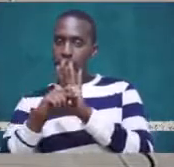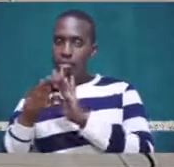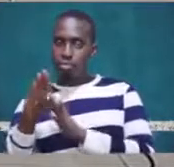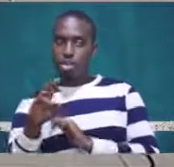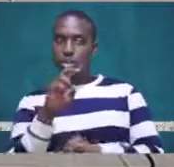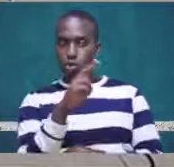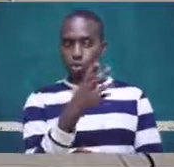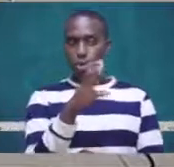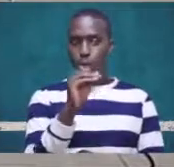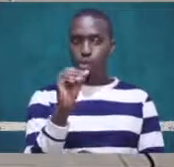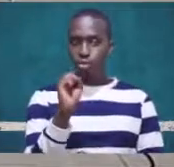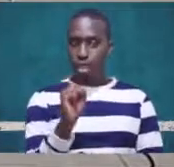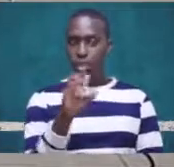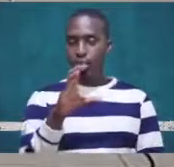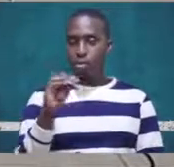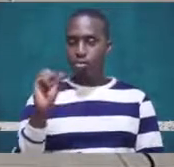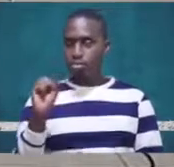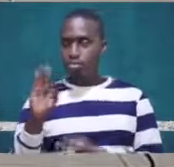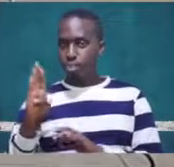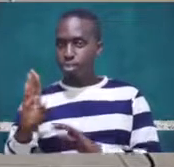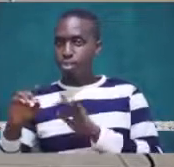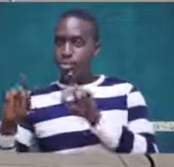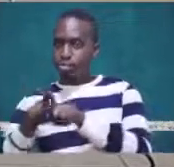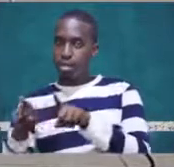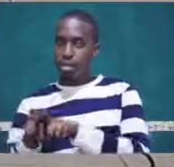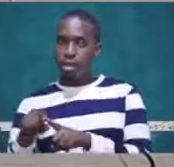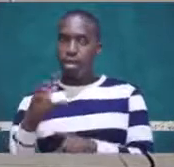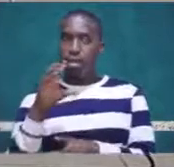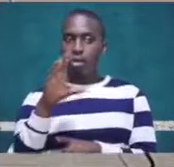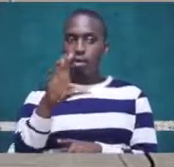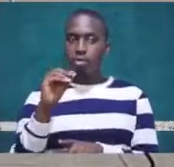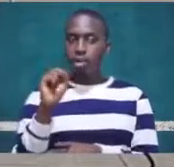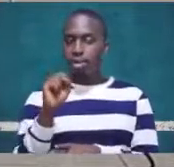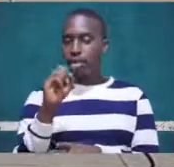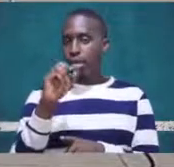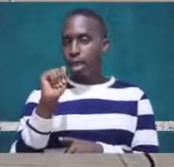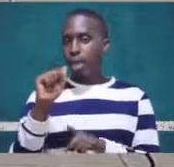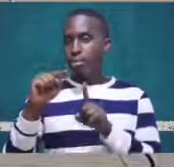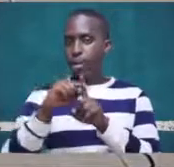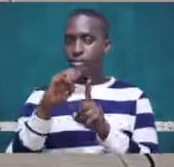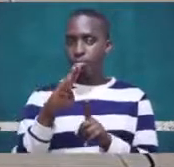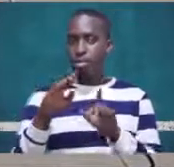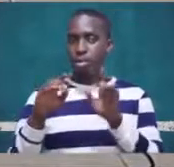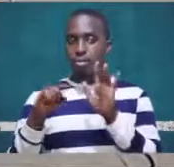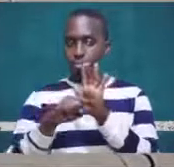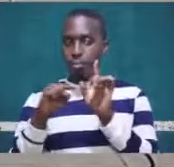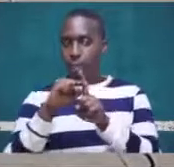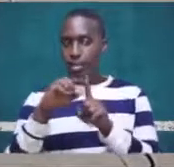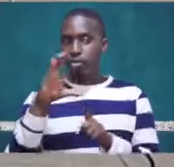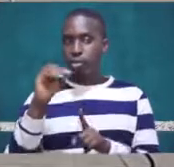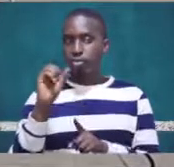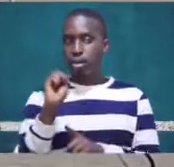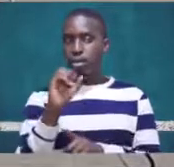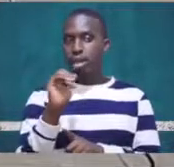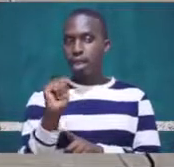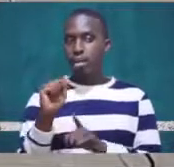cosine A times cosine B, this is equal to cosine A plus B, then plus cosine of A minus B.